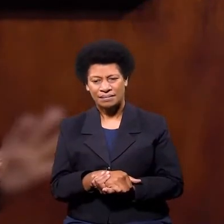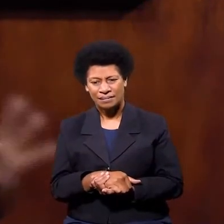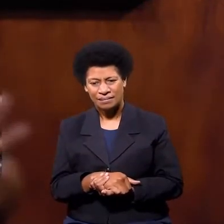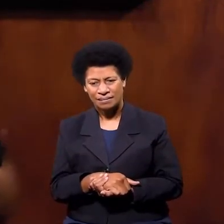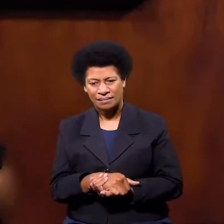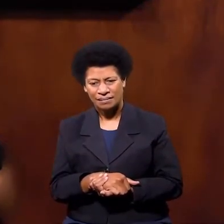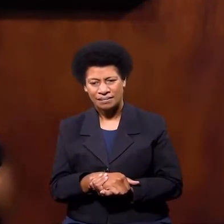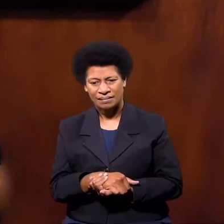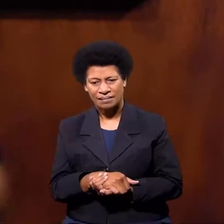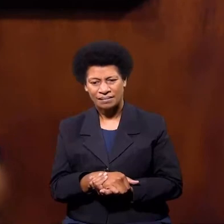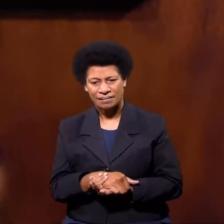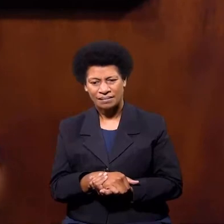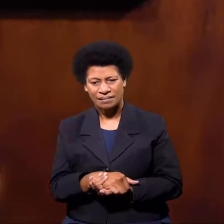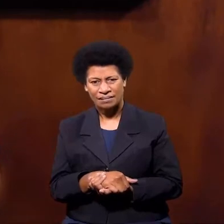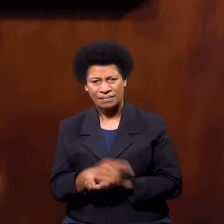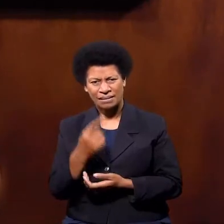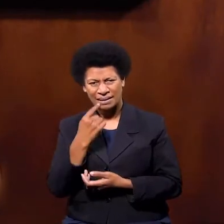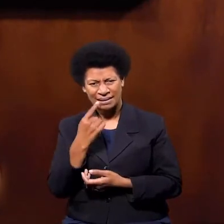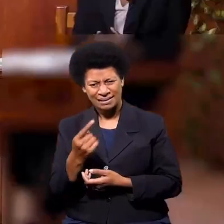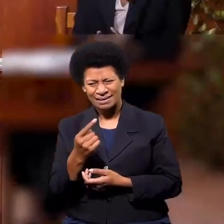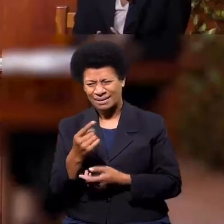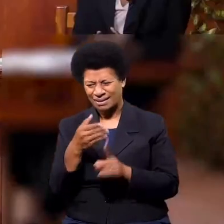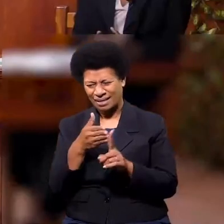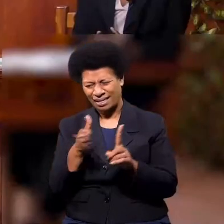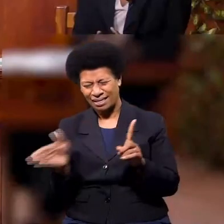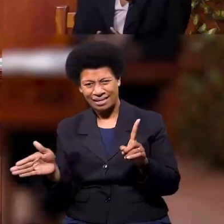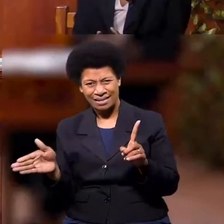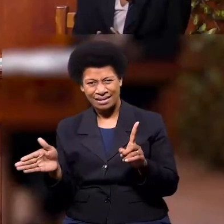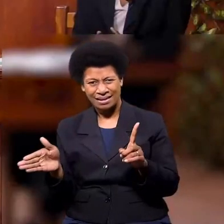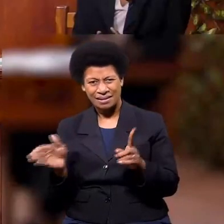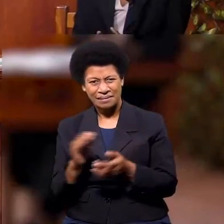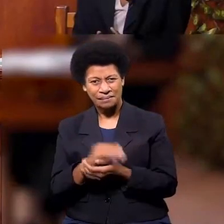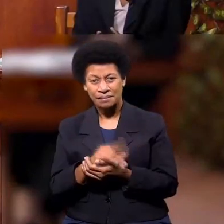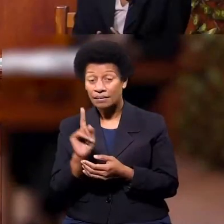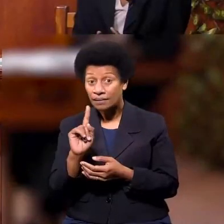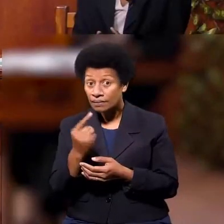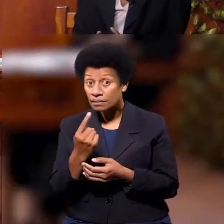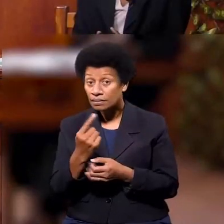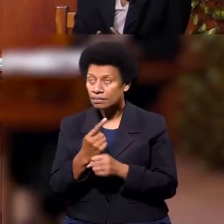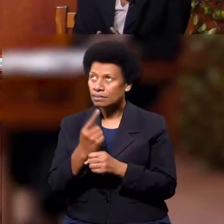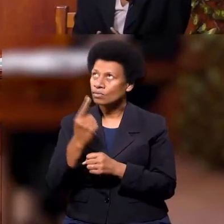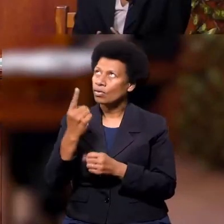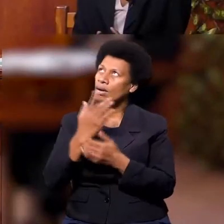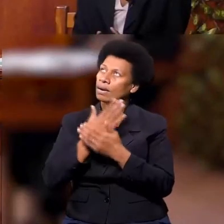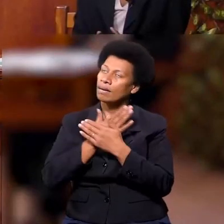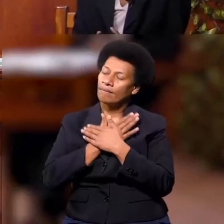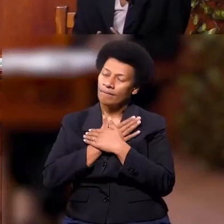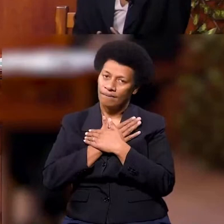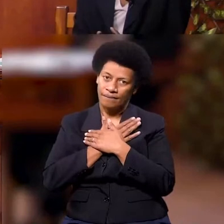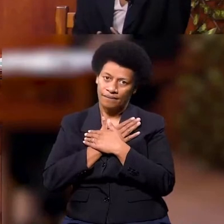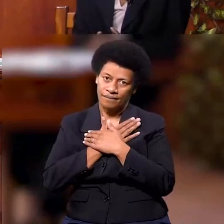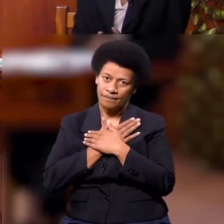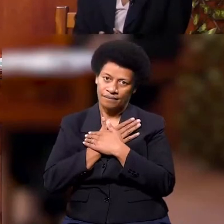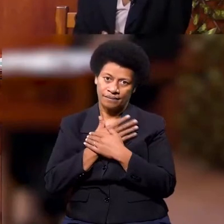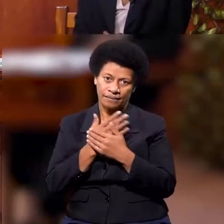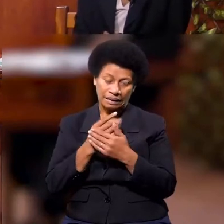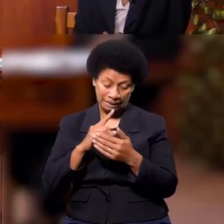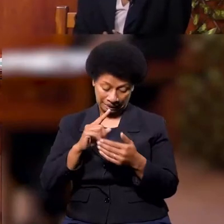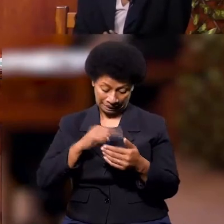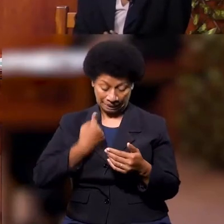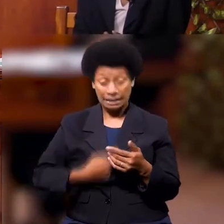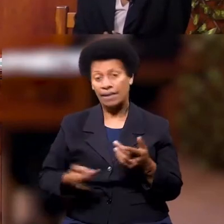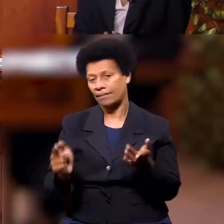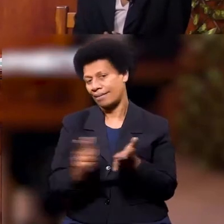that? I hope nobody else will fall into that trap, mm-hmm, because you need to love God first, mm-hmm, others, and